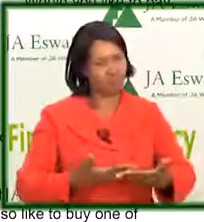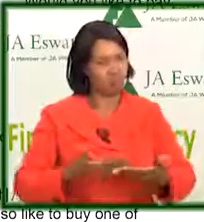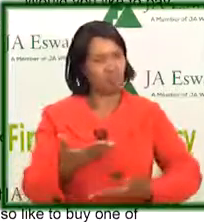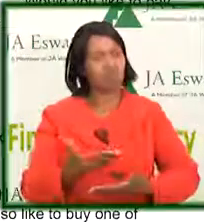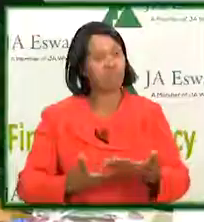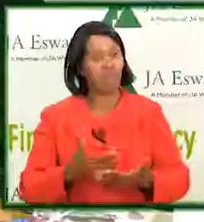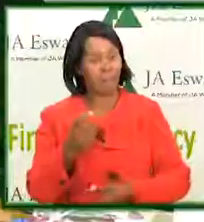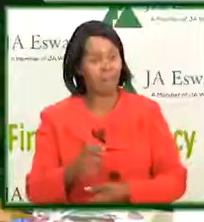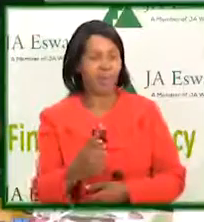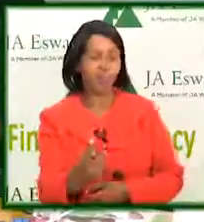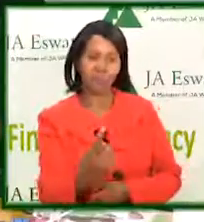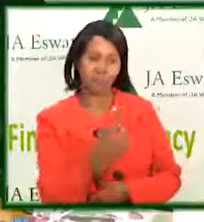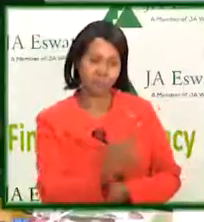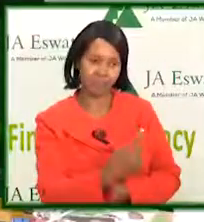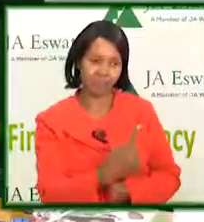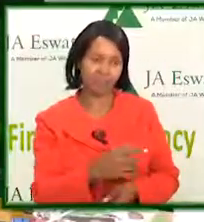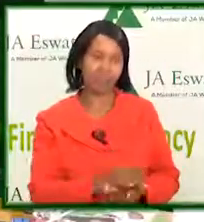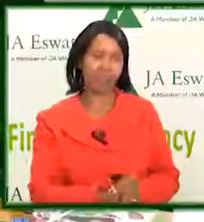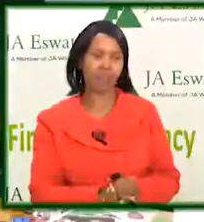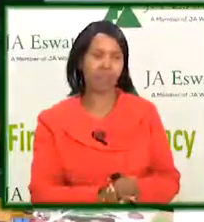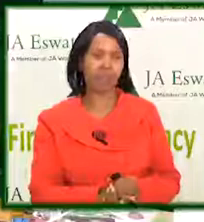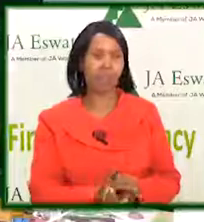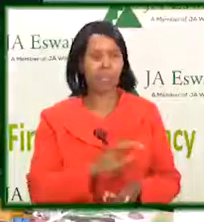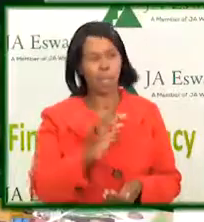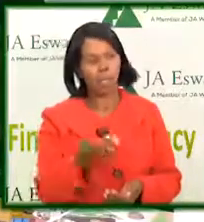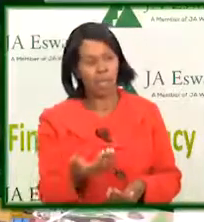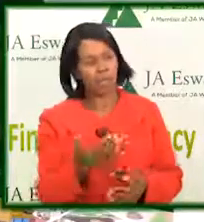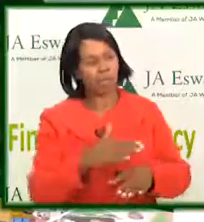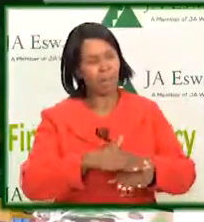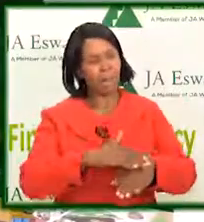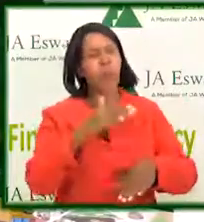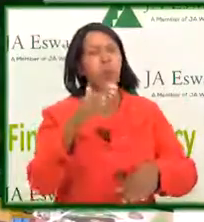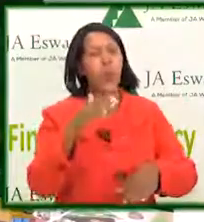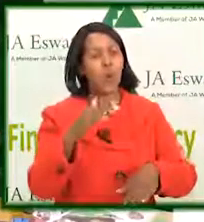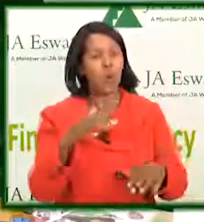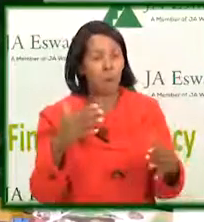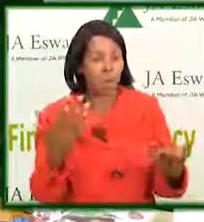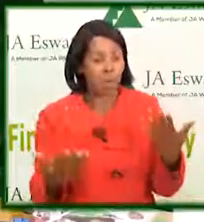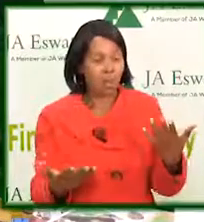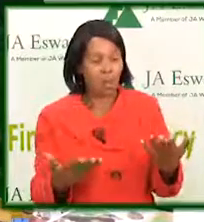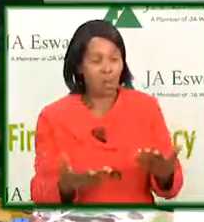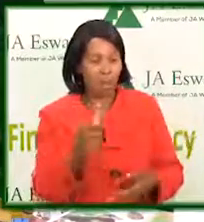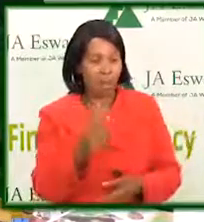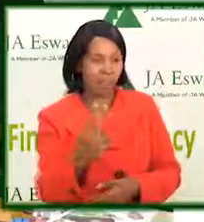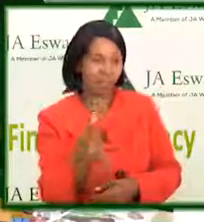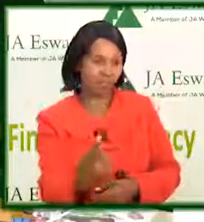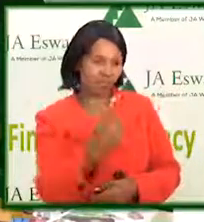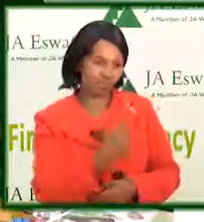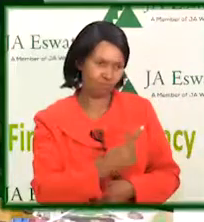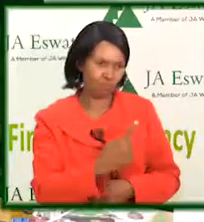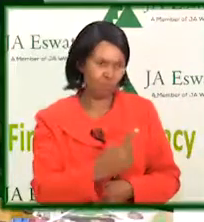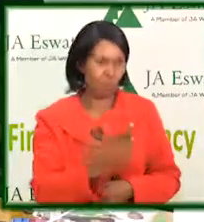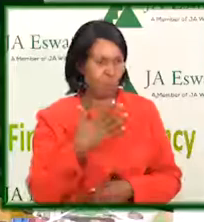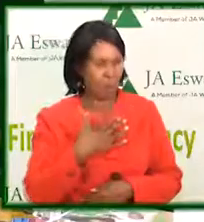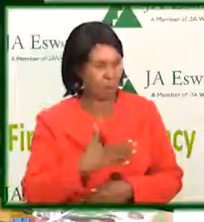particular product. Ask for more sales. If you feel that the customer is really keen Try for a second